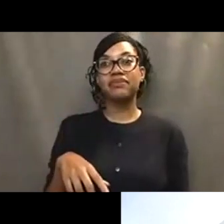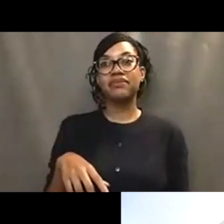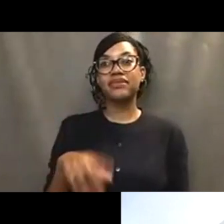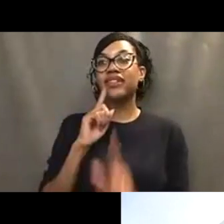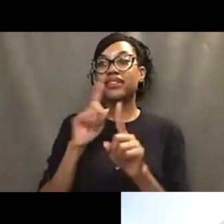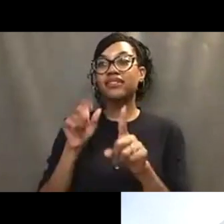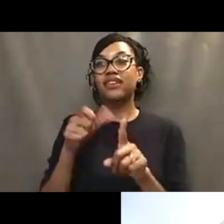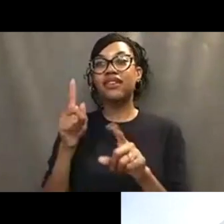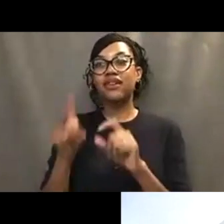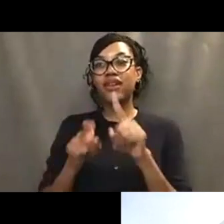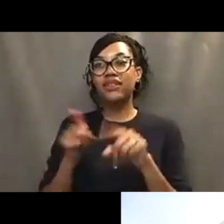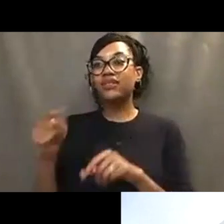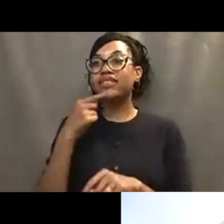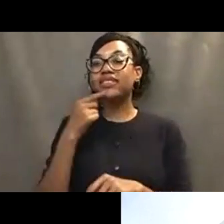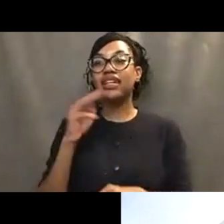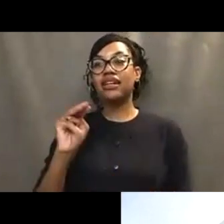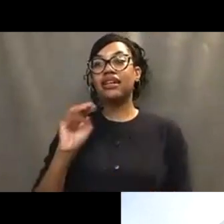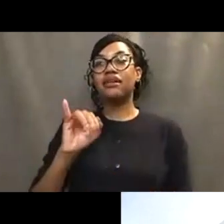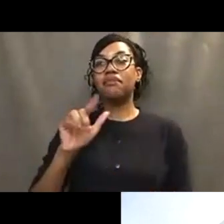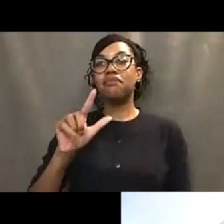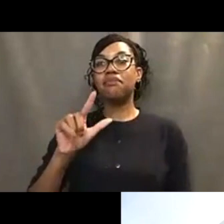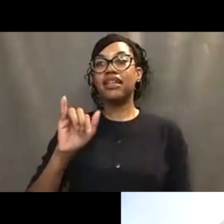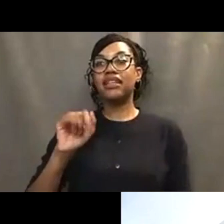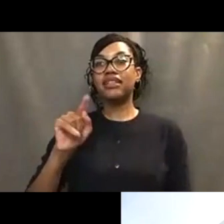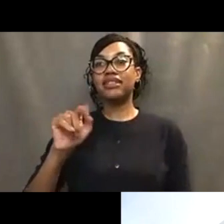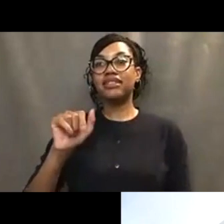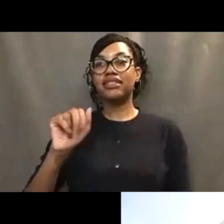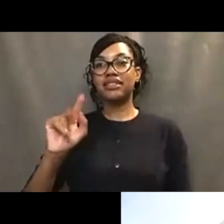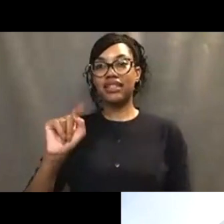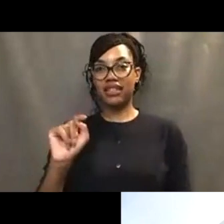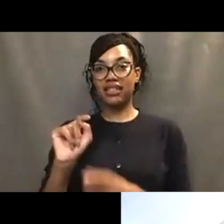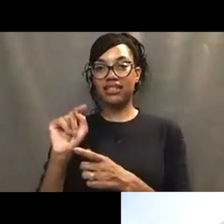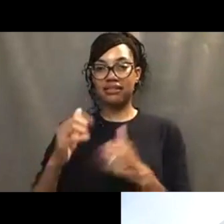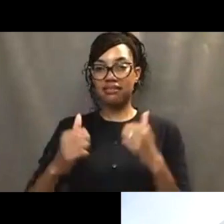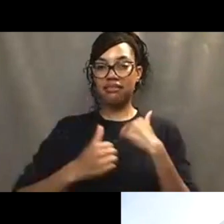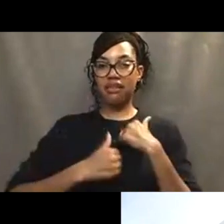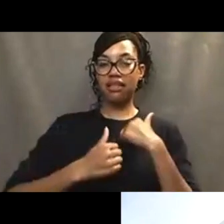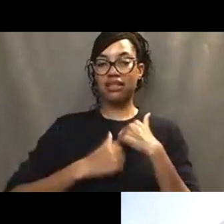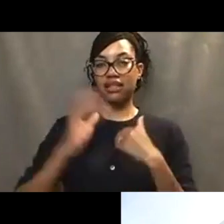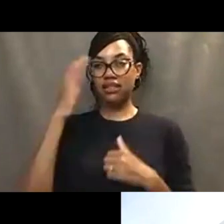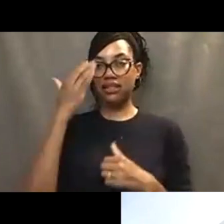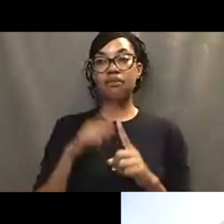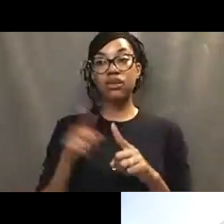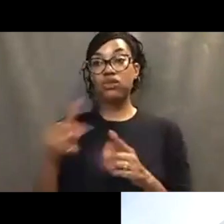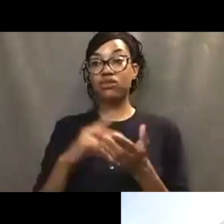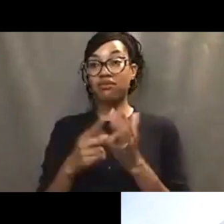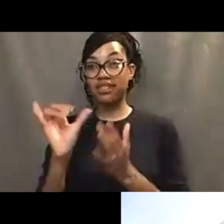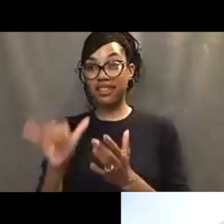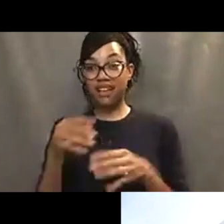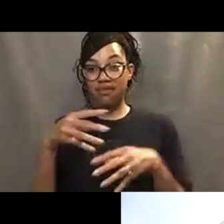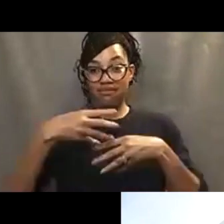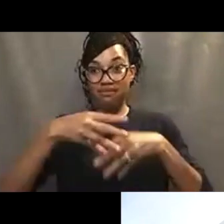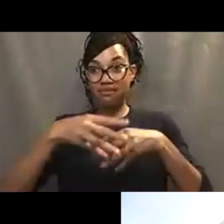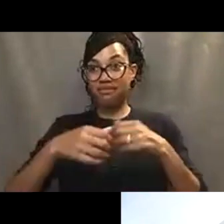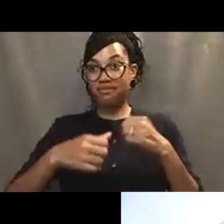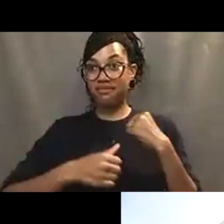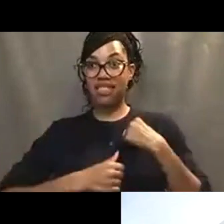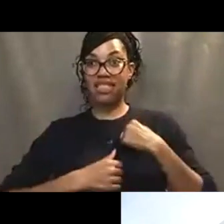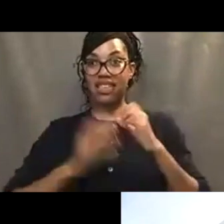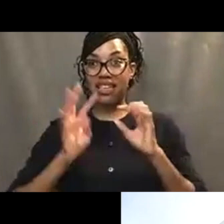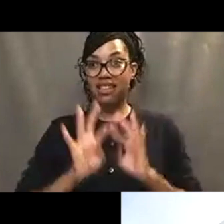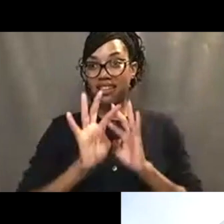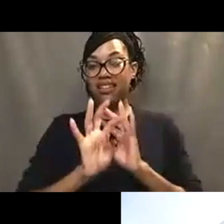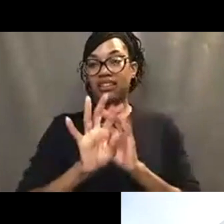keep saying militant. What do you all mean by militant? I feel like that's what you probably mean by militant. Yes. Militant,